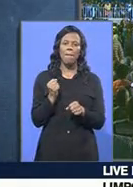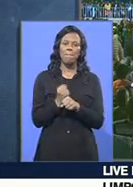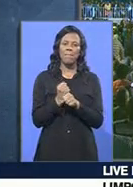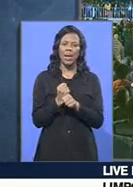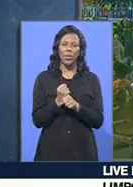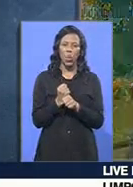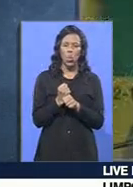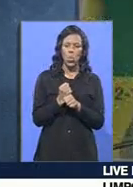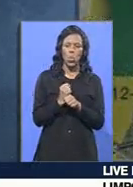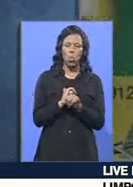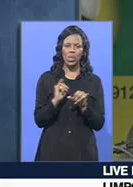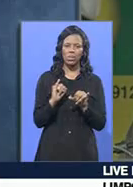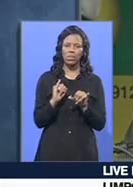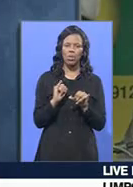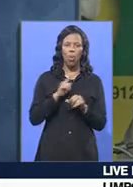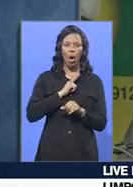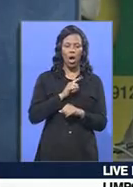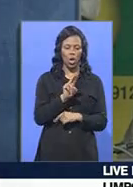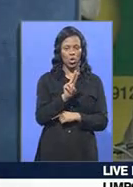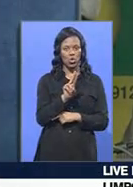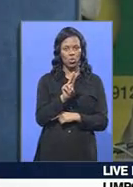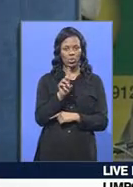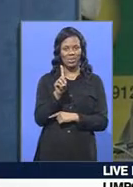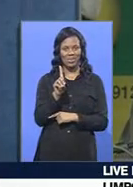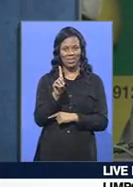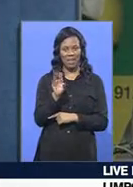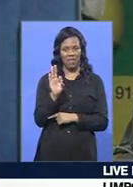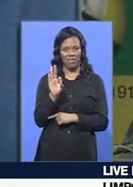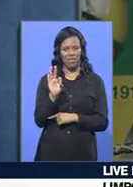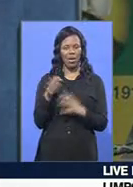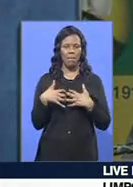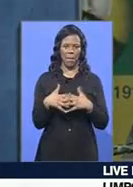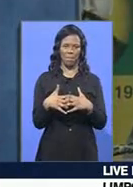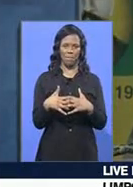with the formation of the United Democratic Front.